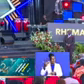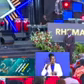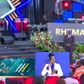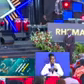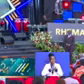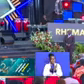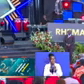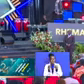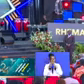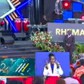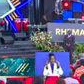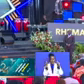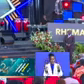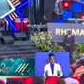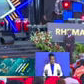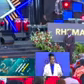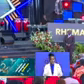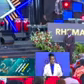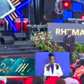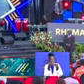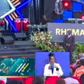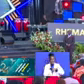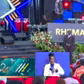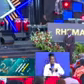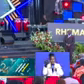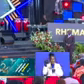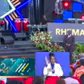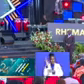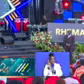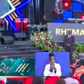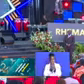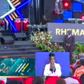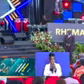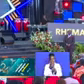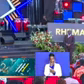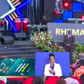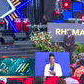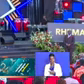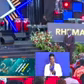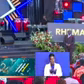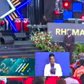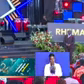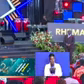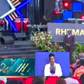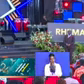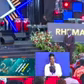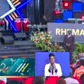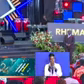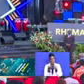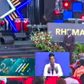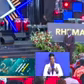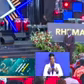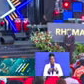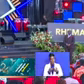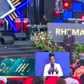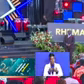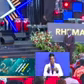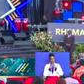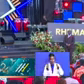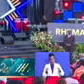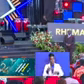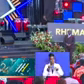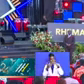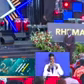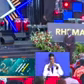an alar erected when God encounter the man Noah there was an alar build when